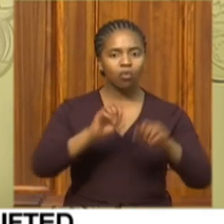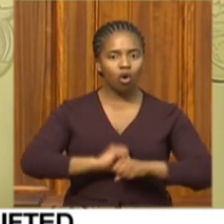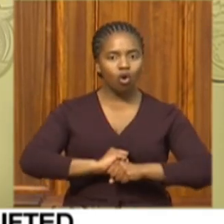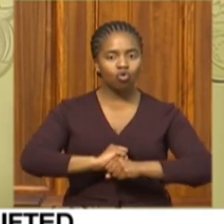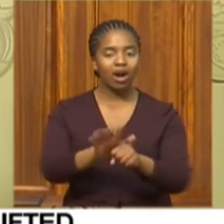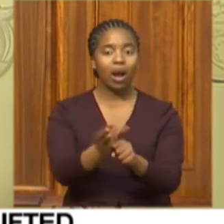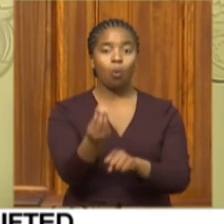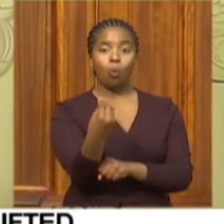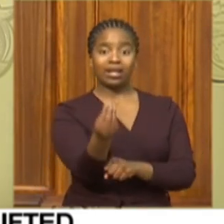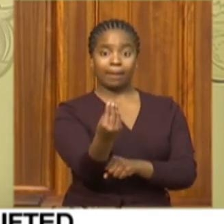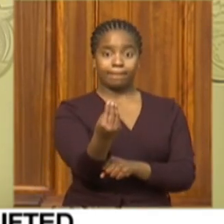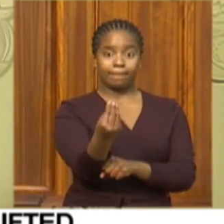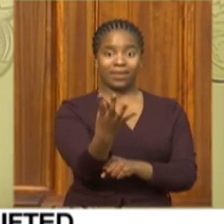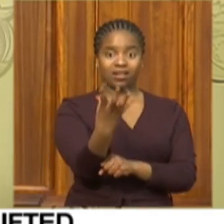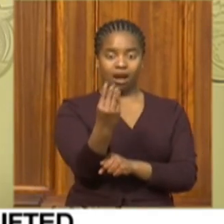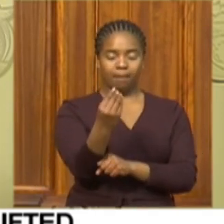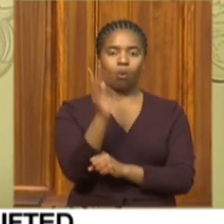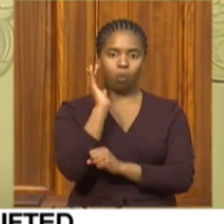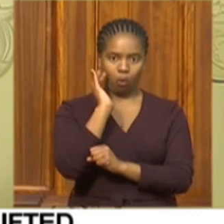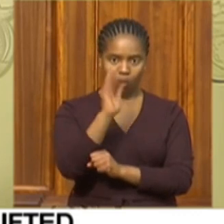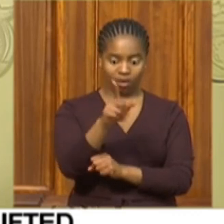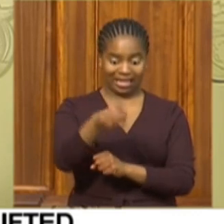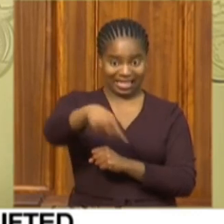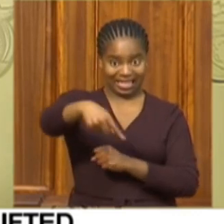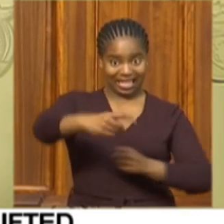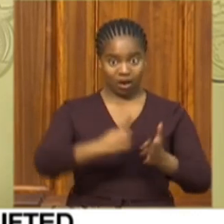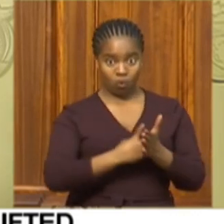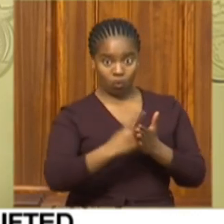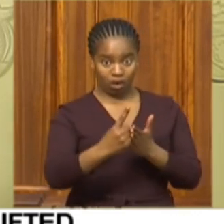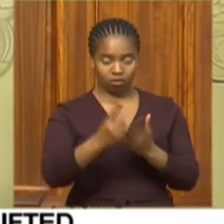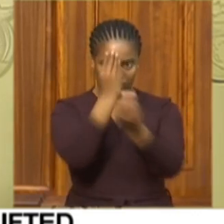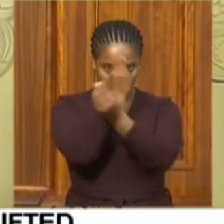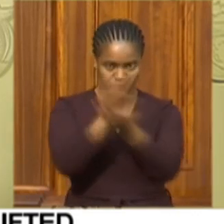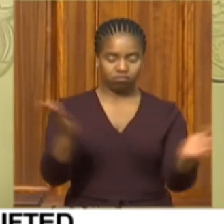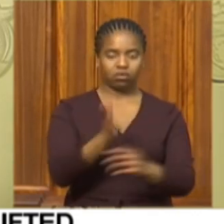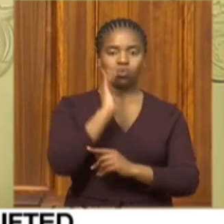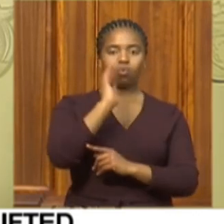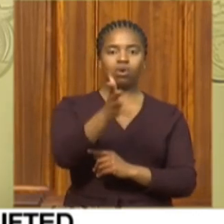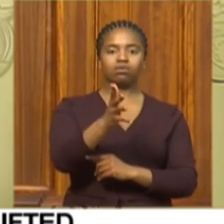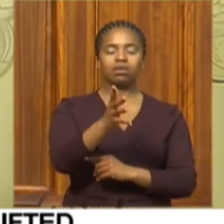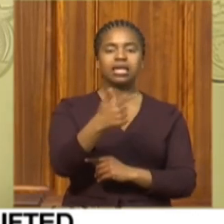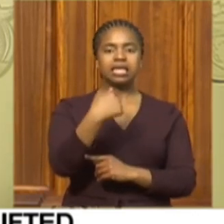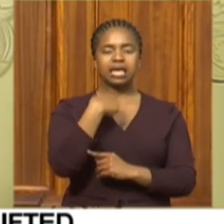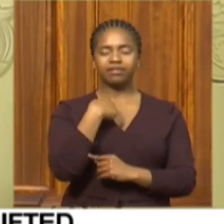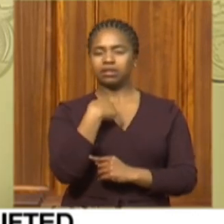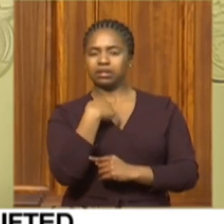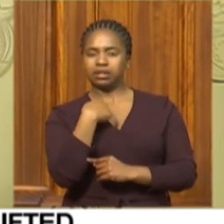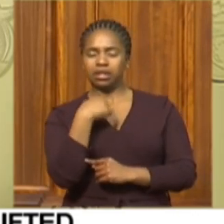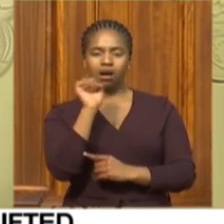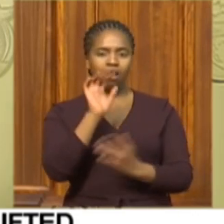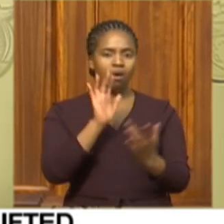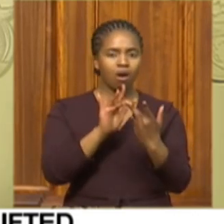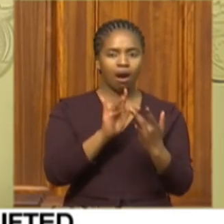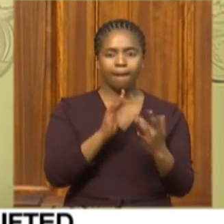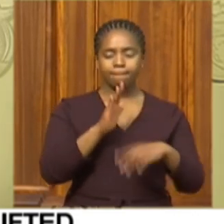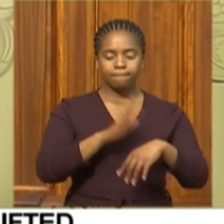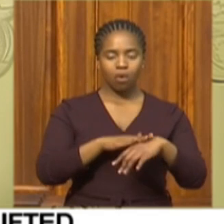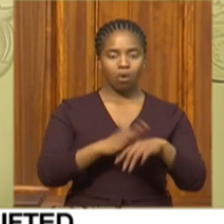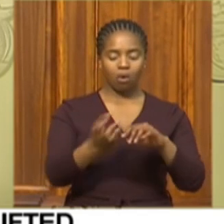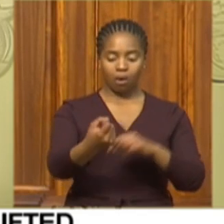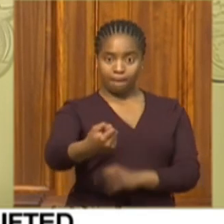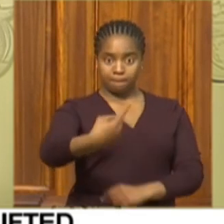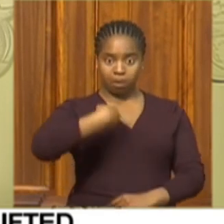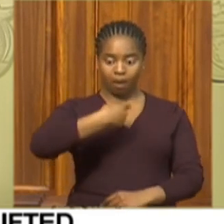WhatsApp channel, a mobile application will be used to notify contacts more quickly